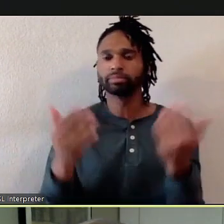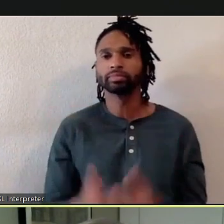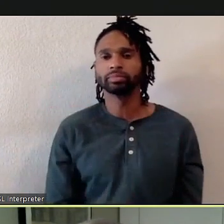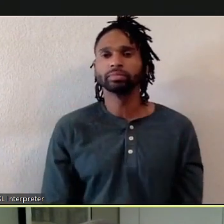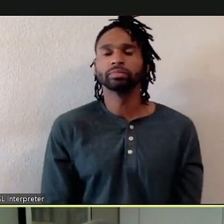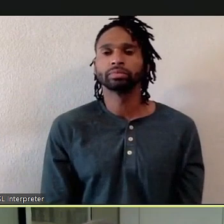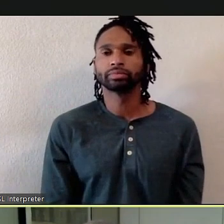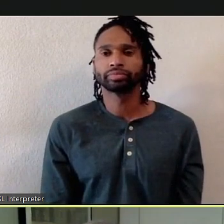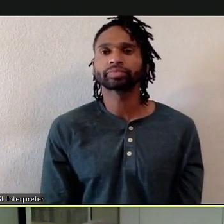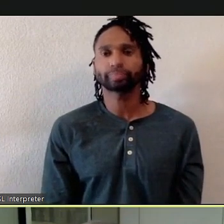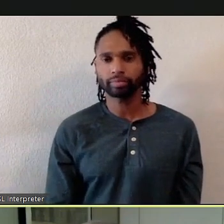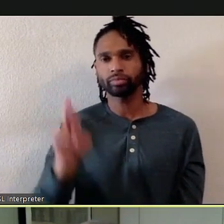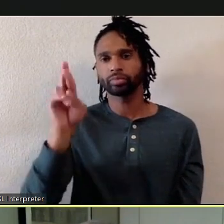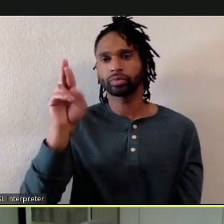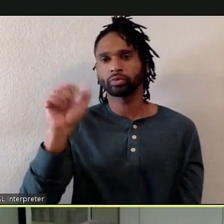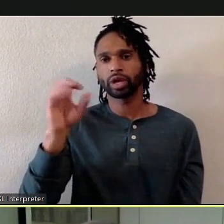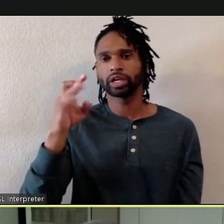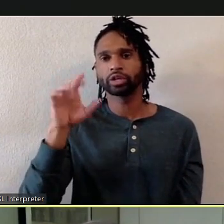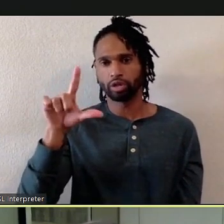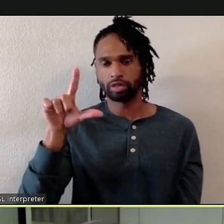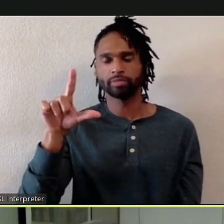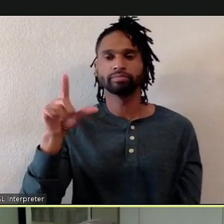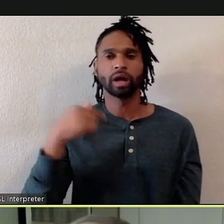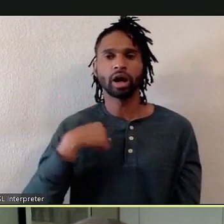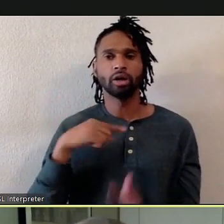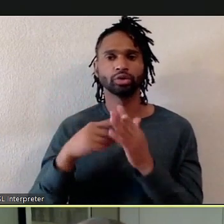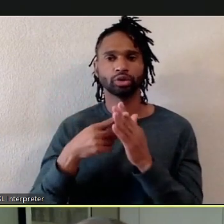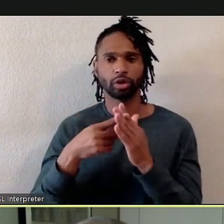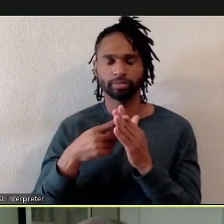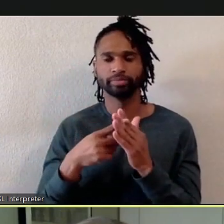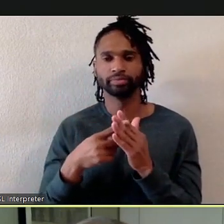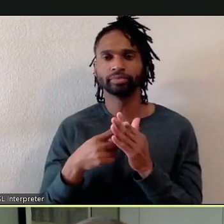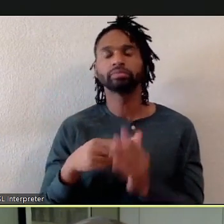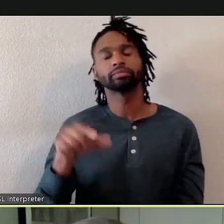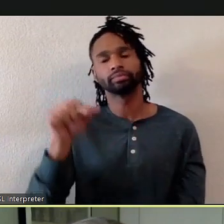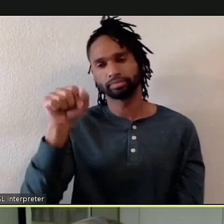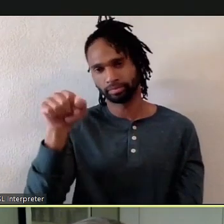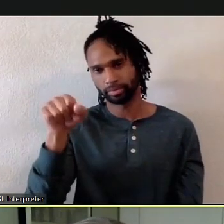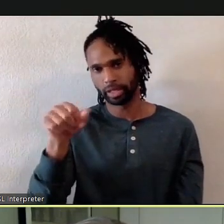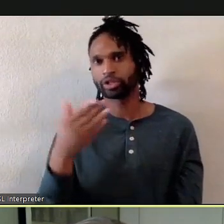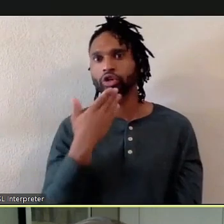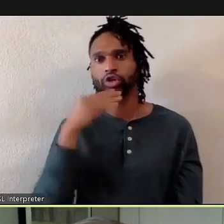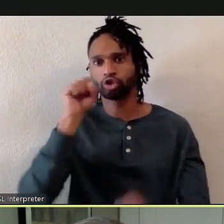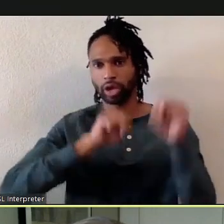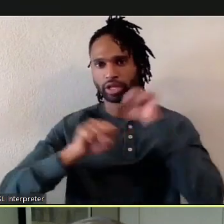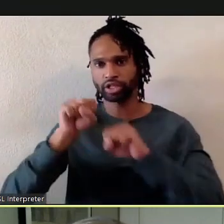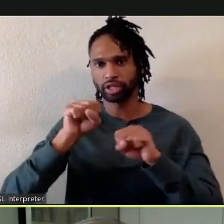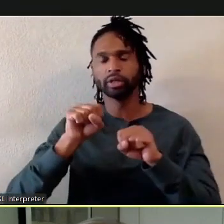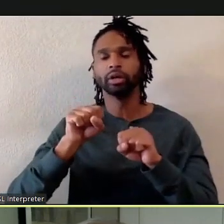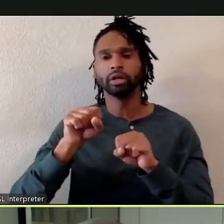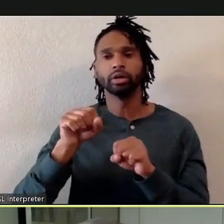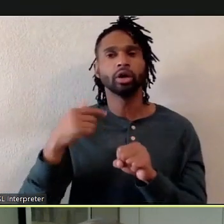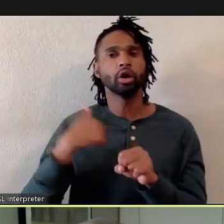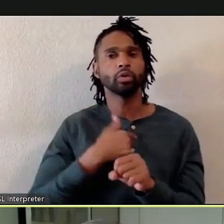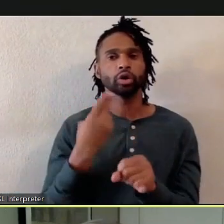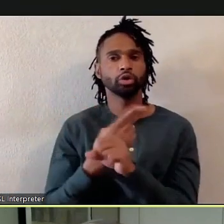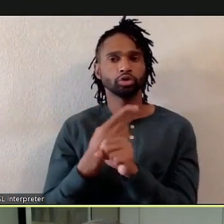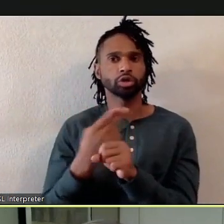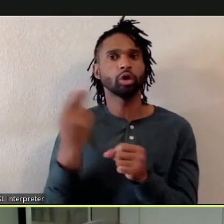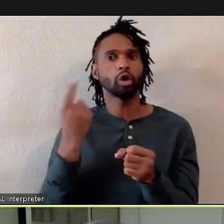Yeah, this is Rachel. I can start and then others can jump in. So I think that actually is a strategy that we are using and